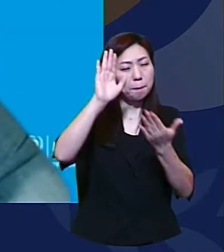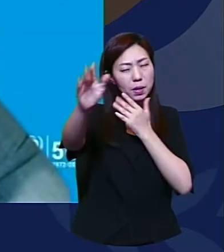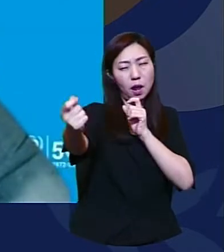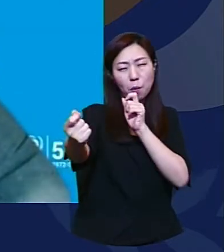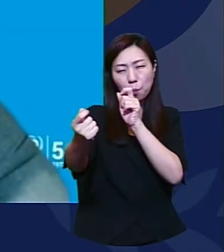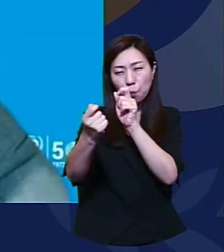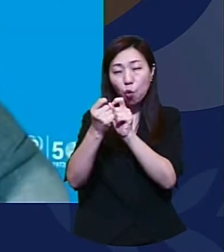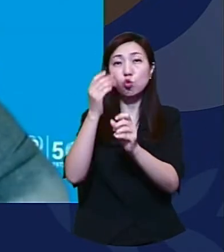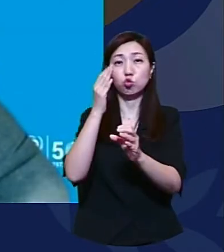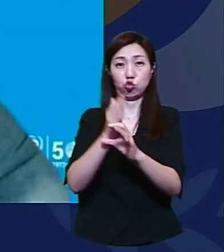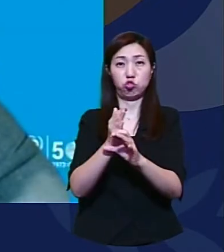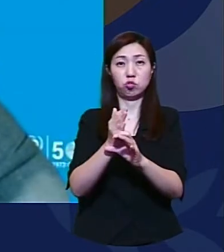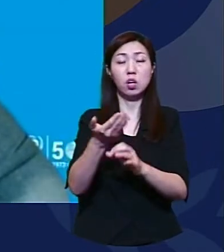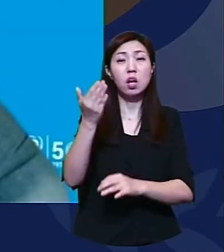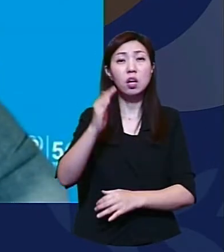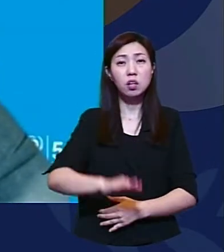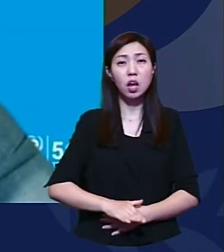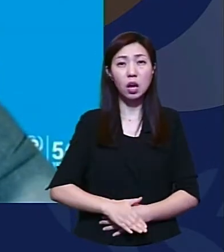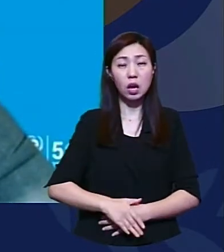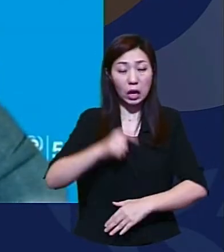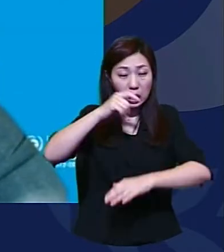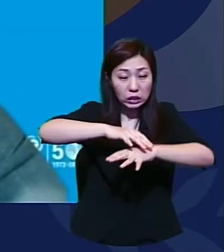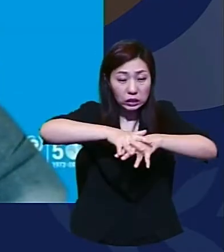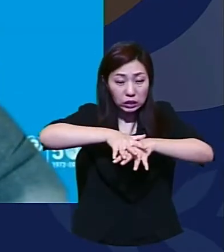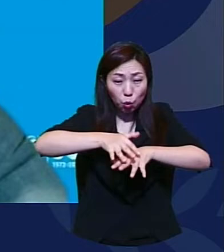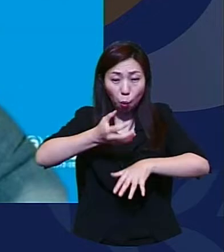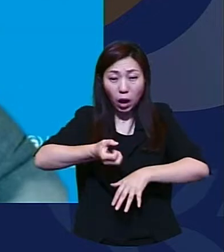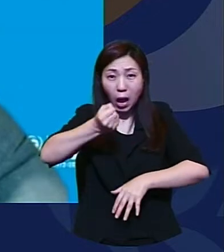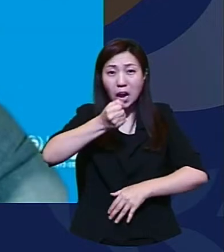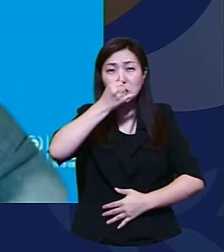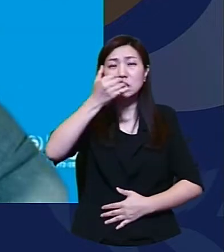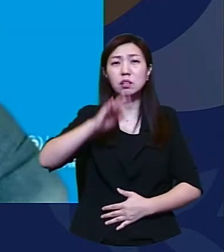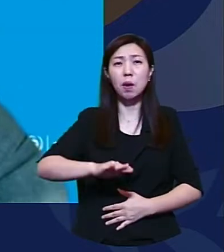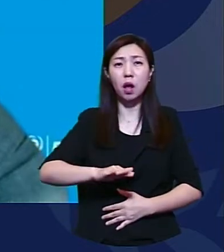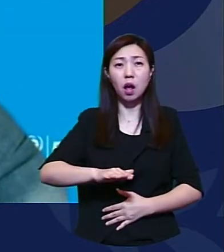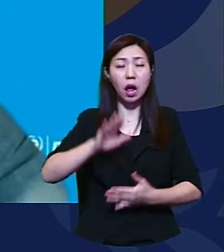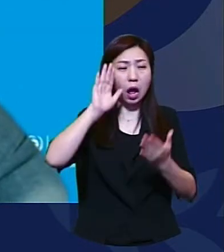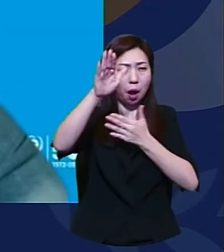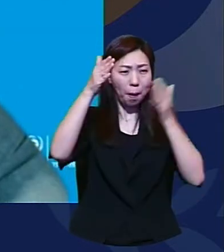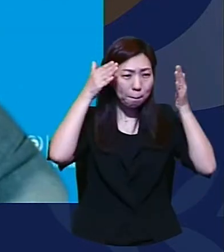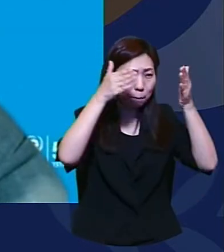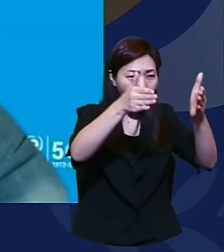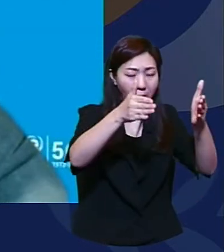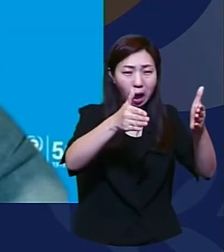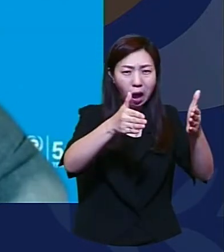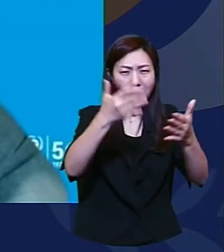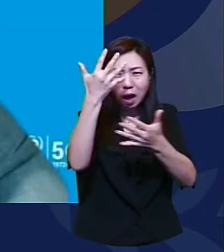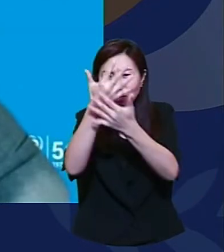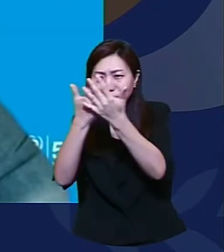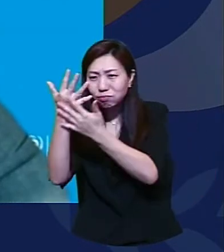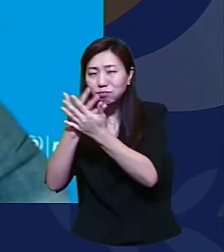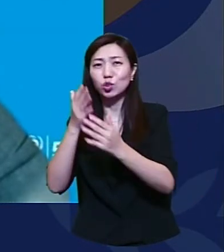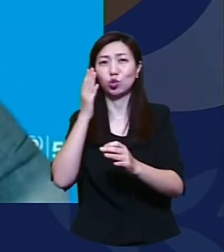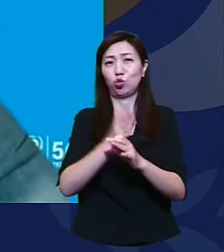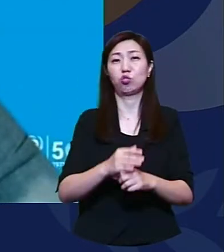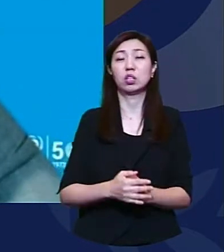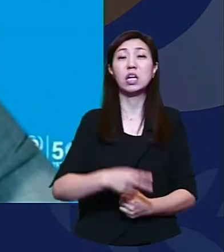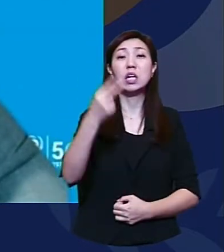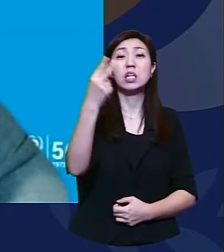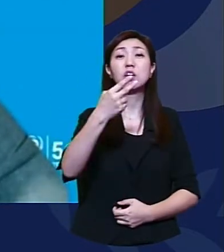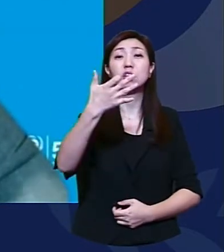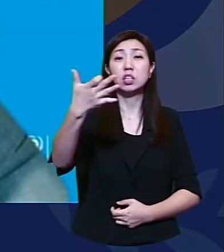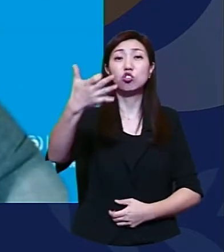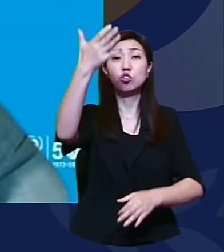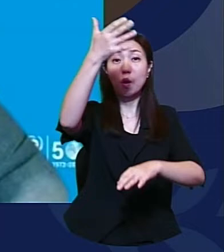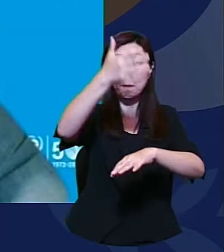then we have yet to find our bearings. By the end of 2019, the world's efforts